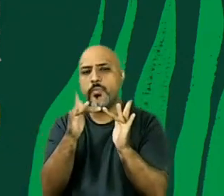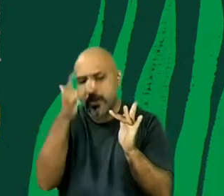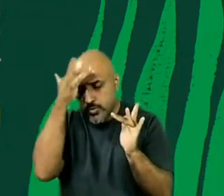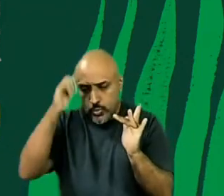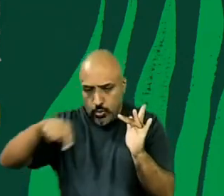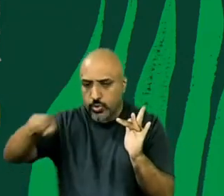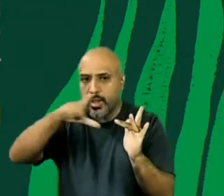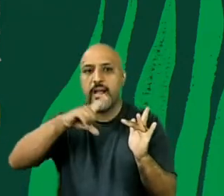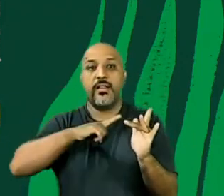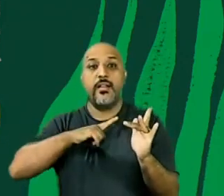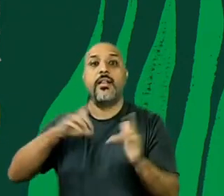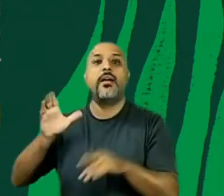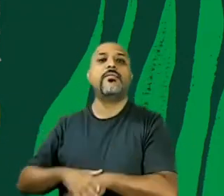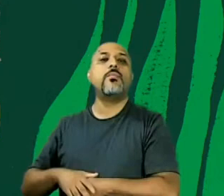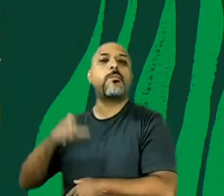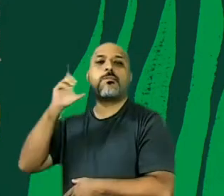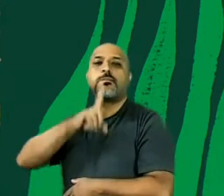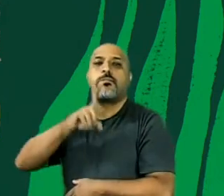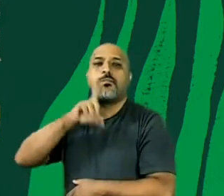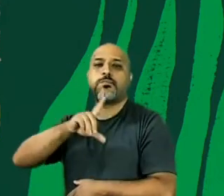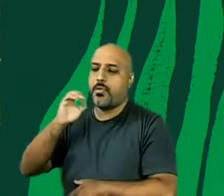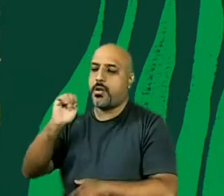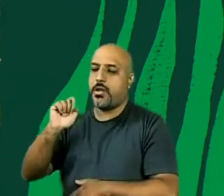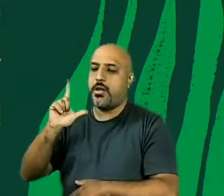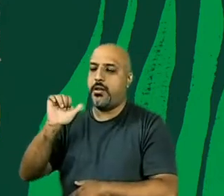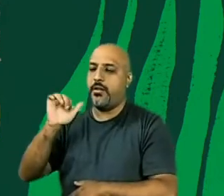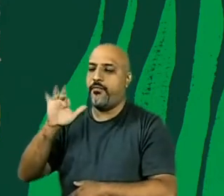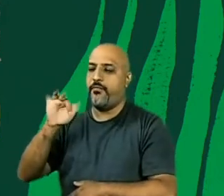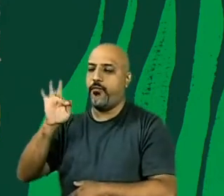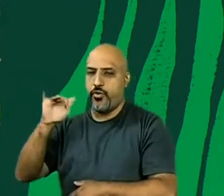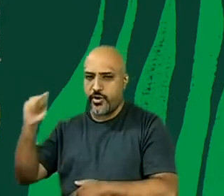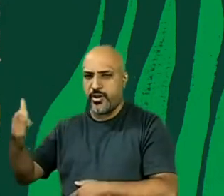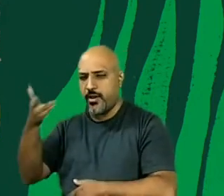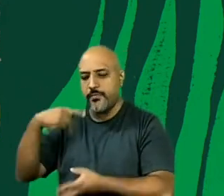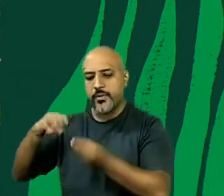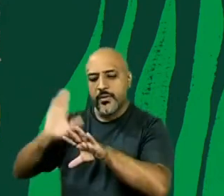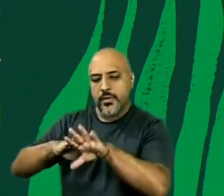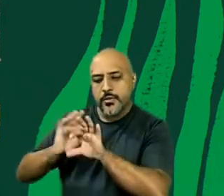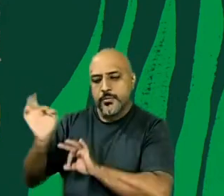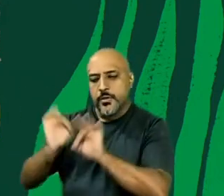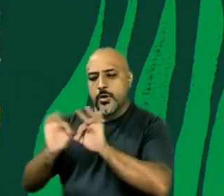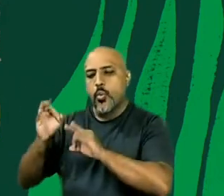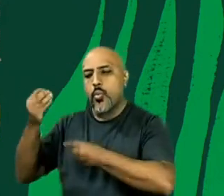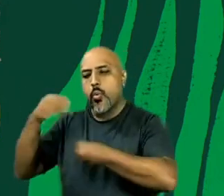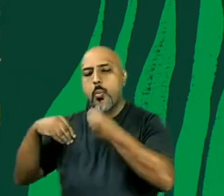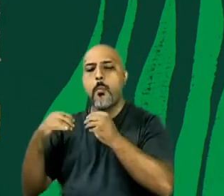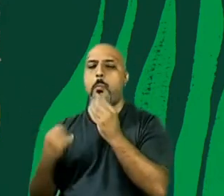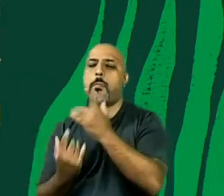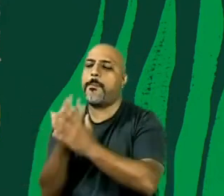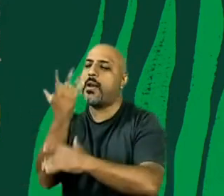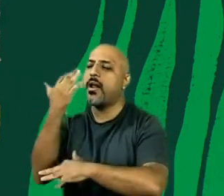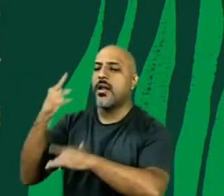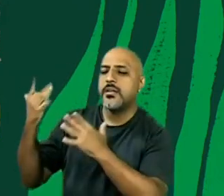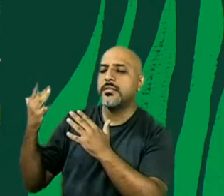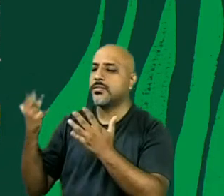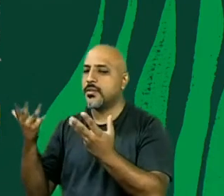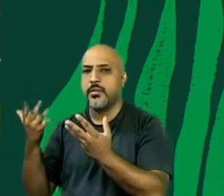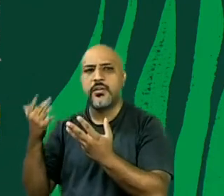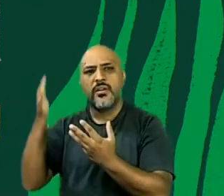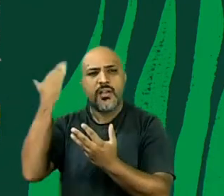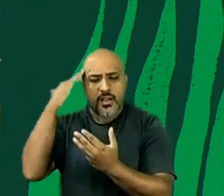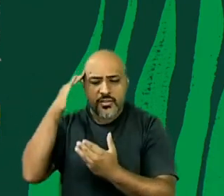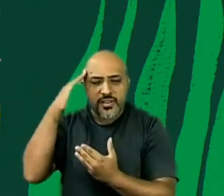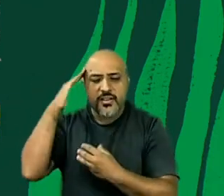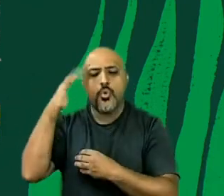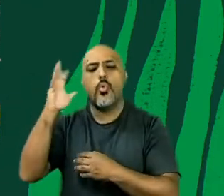saying to each other, I wanted to understand what nature was saying to all of us. And